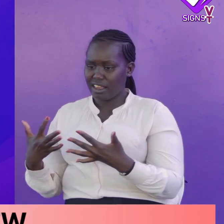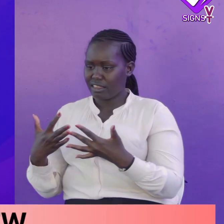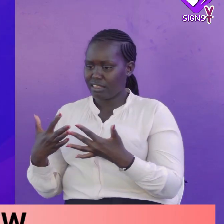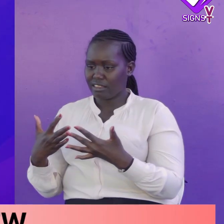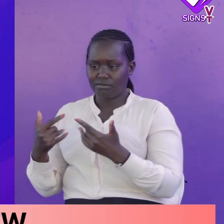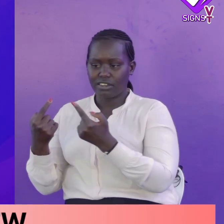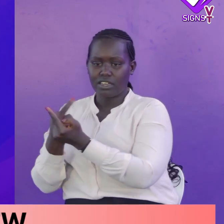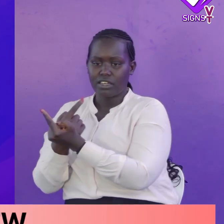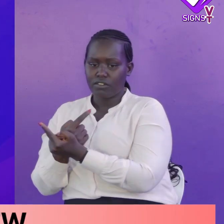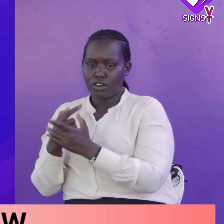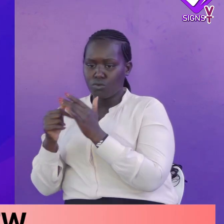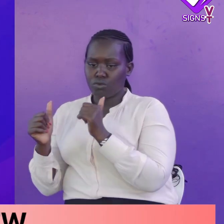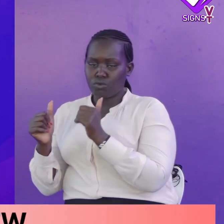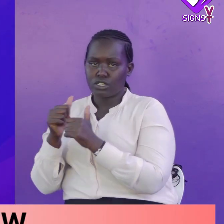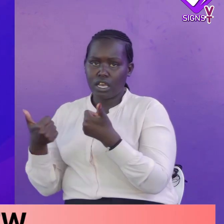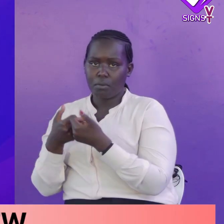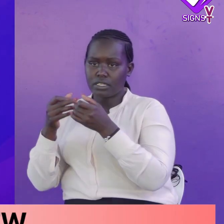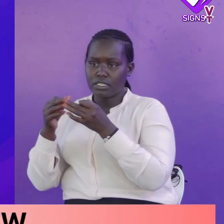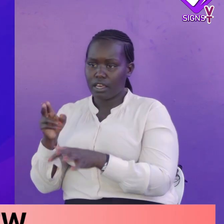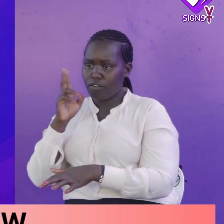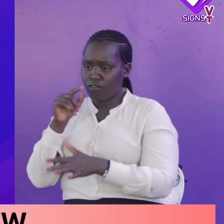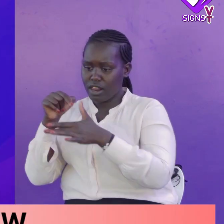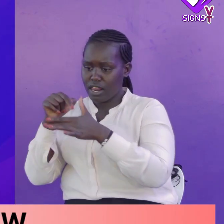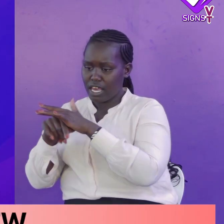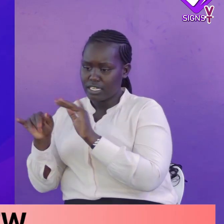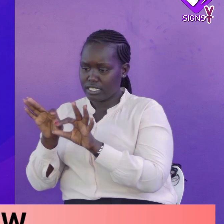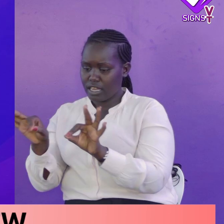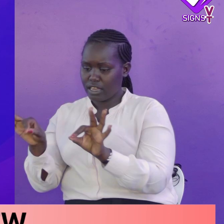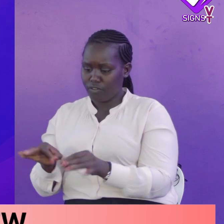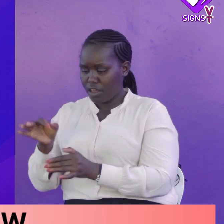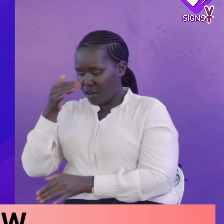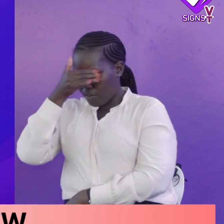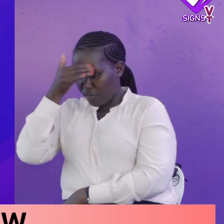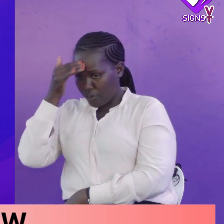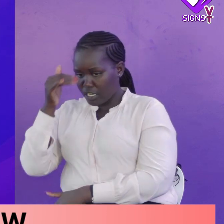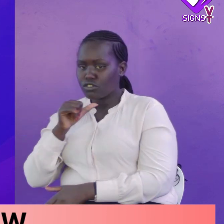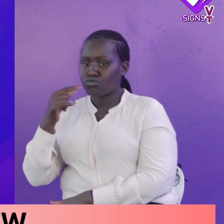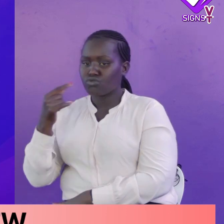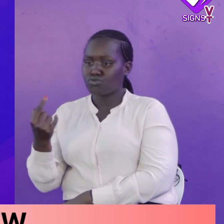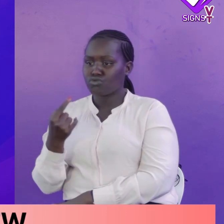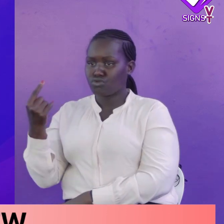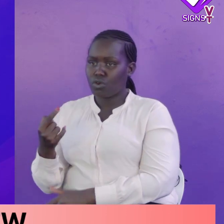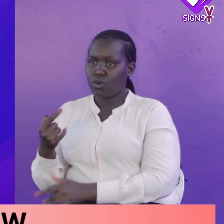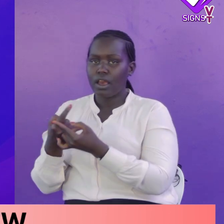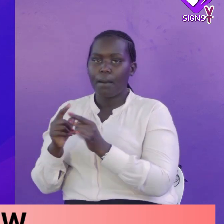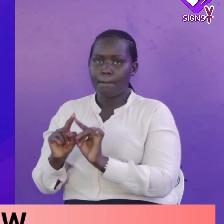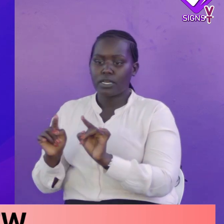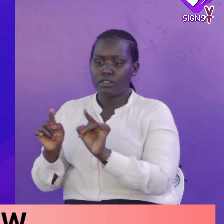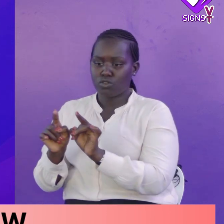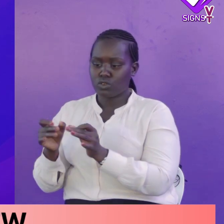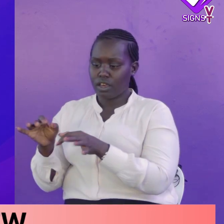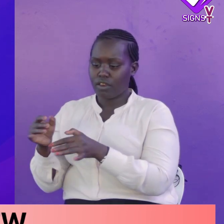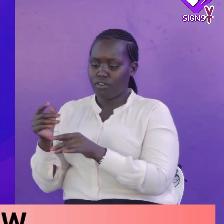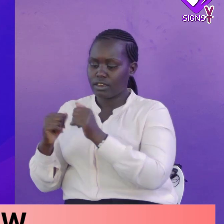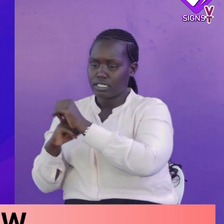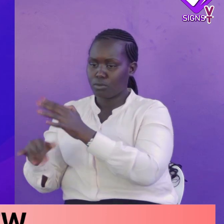ground happens, even if a fan enters the field, forget not only the fouls, but even if a fan enters the